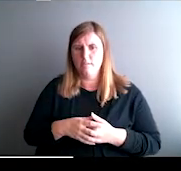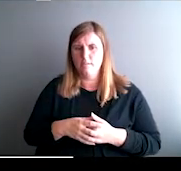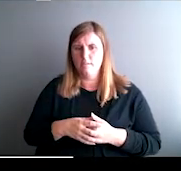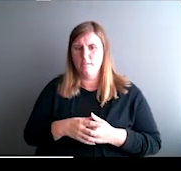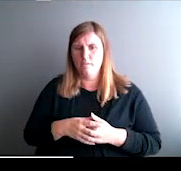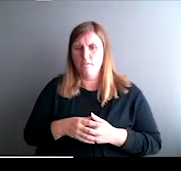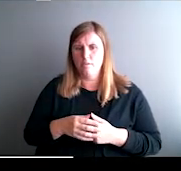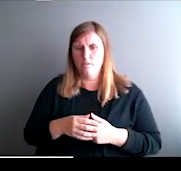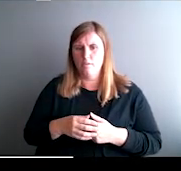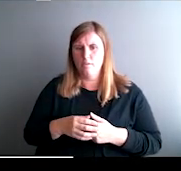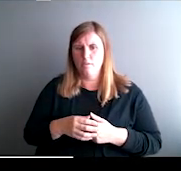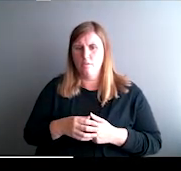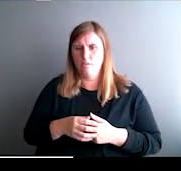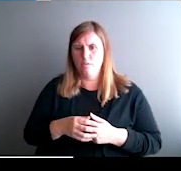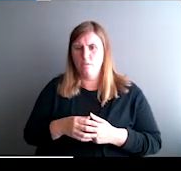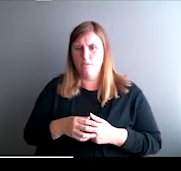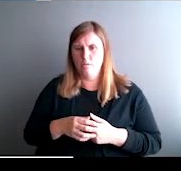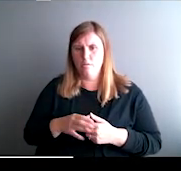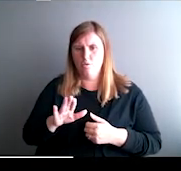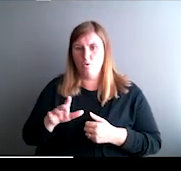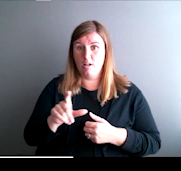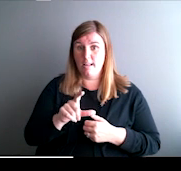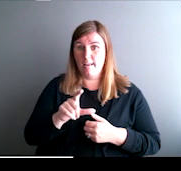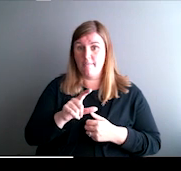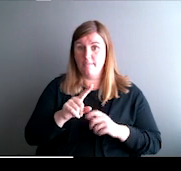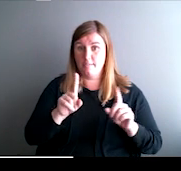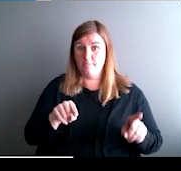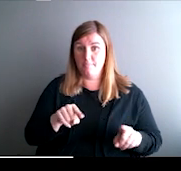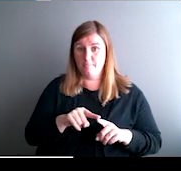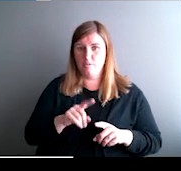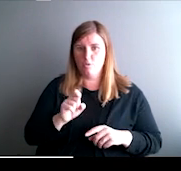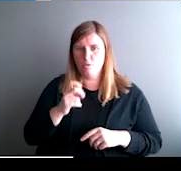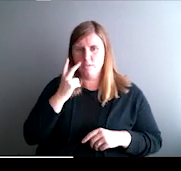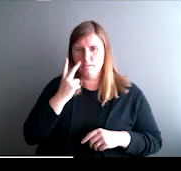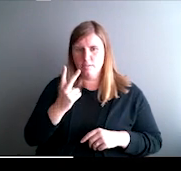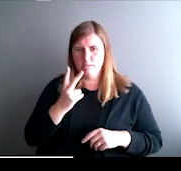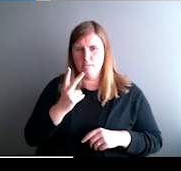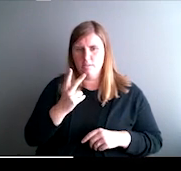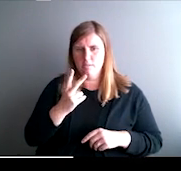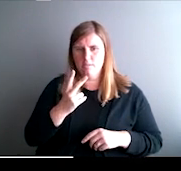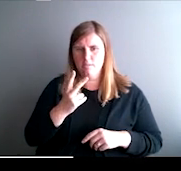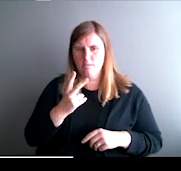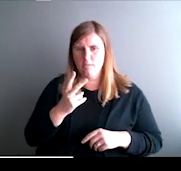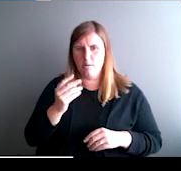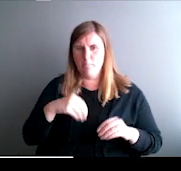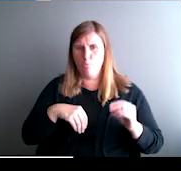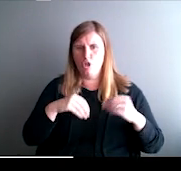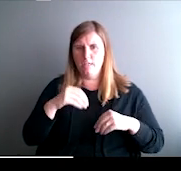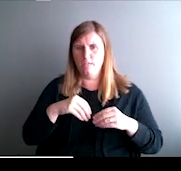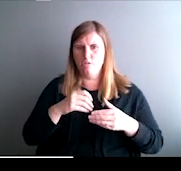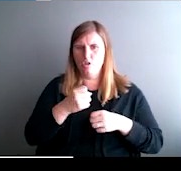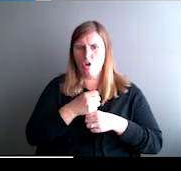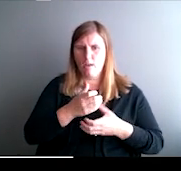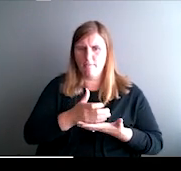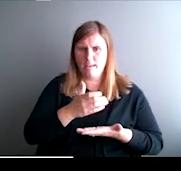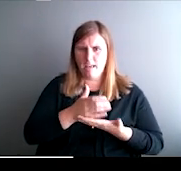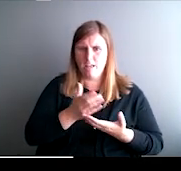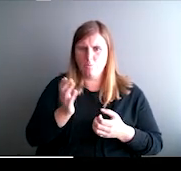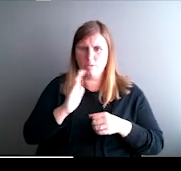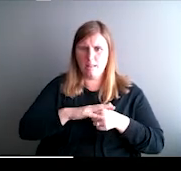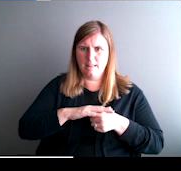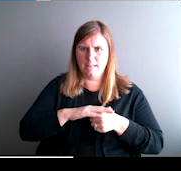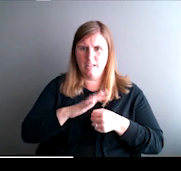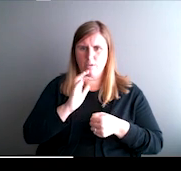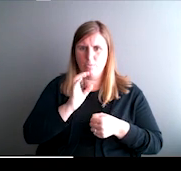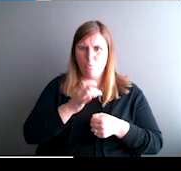on the screen to your left, you should see a bunch of put-ins, coffee cans with lids that they've punched